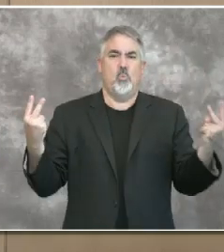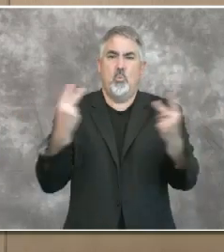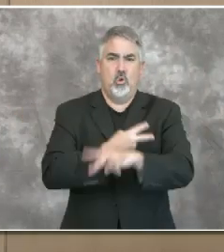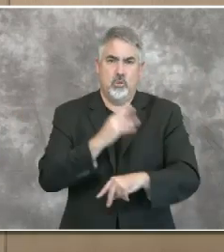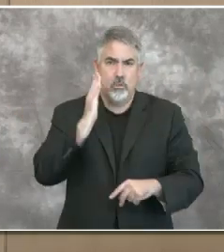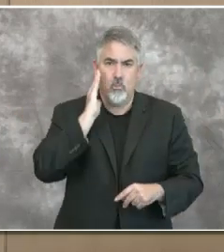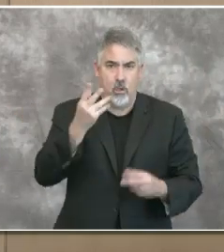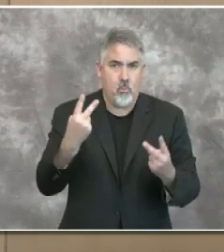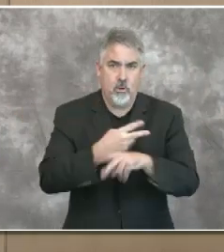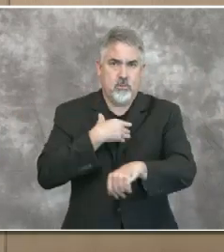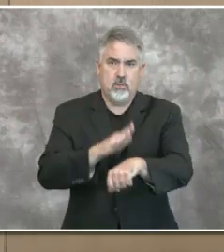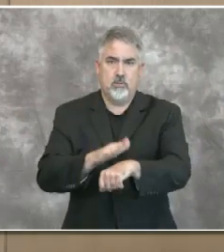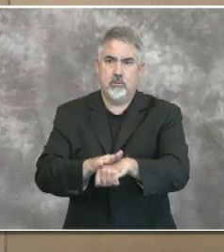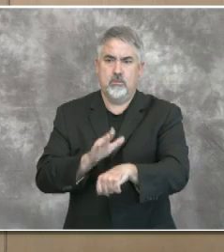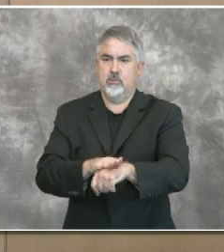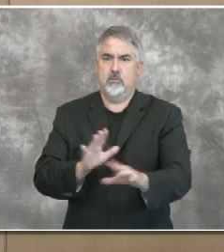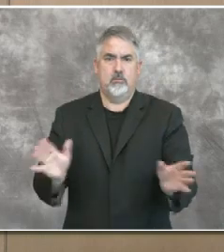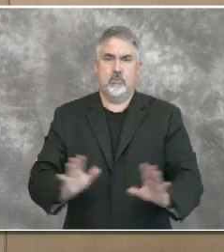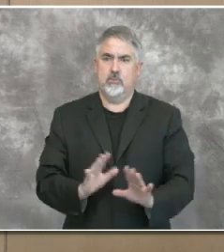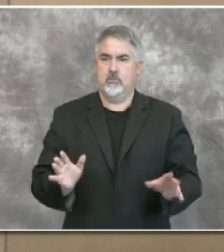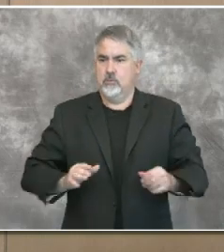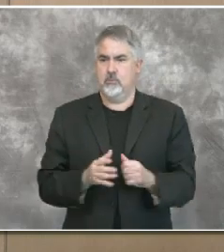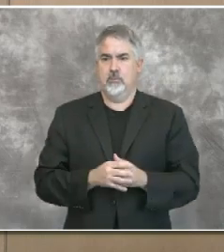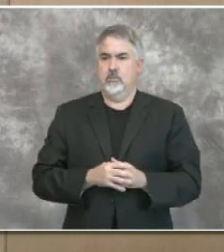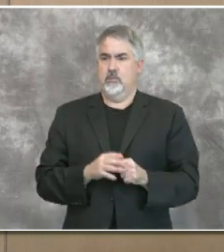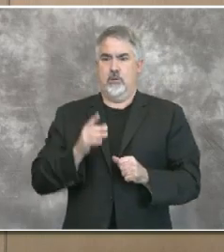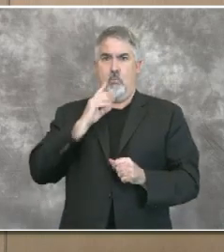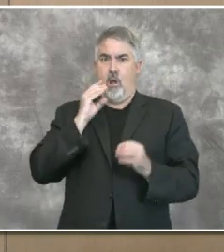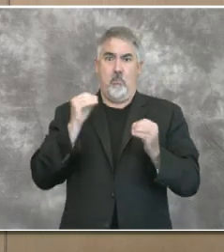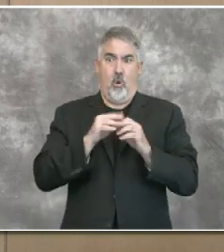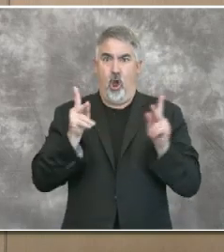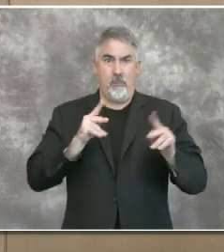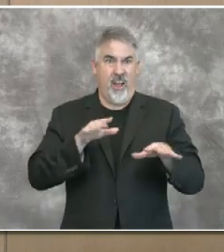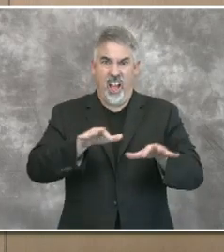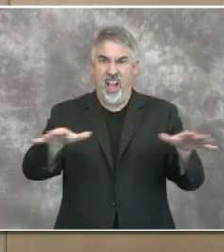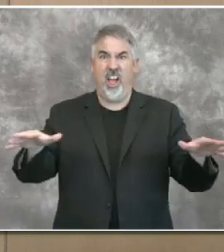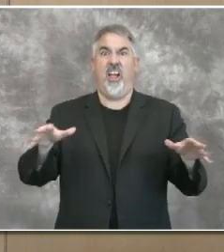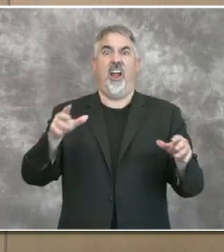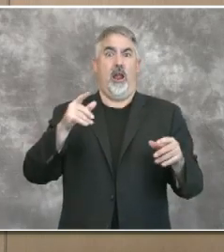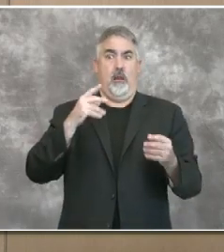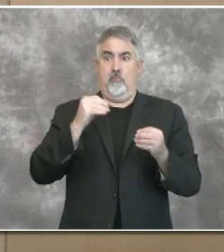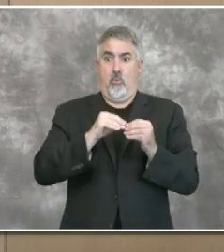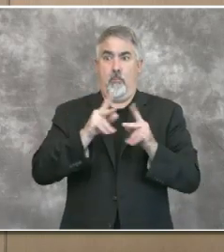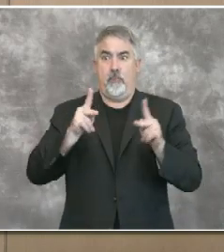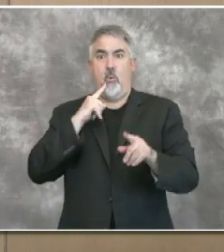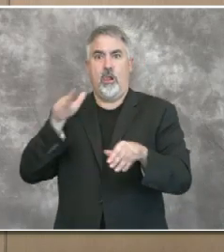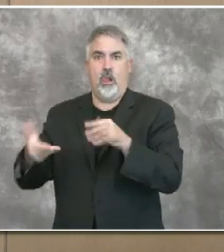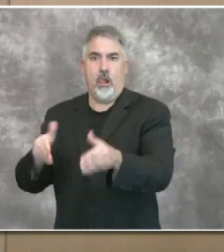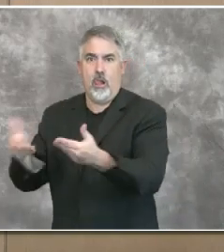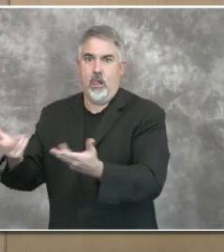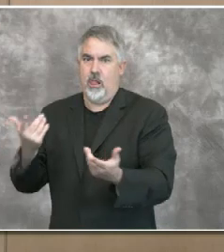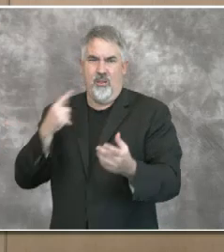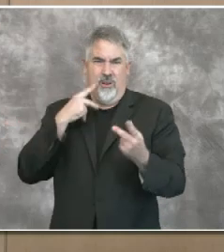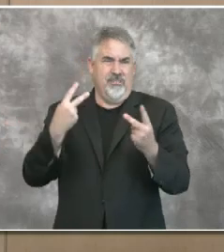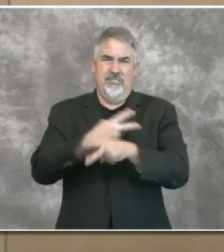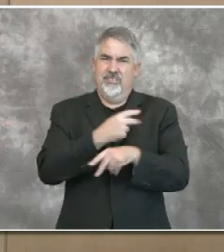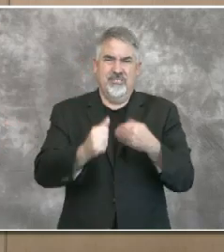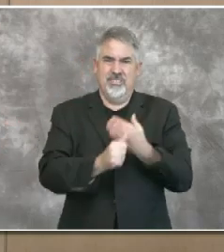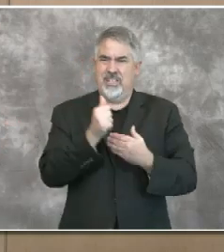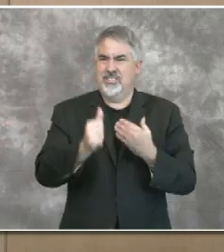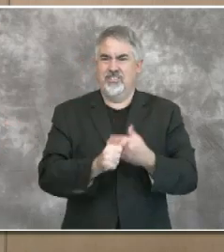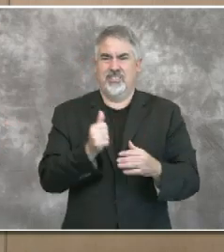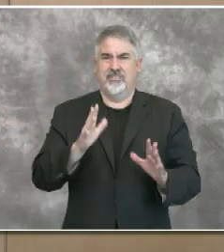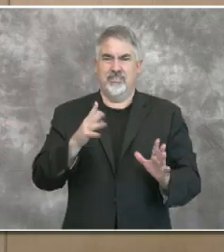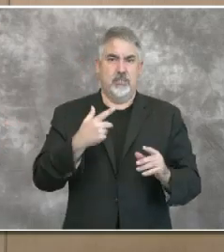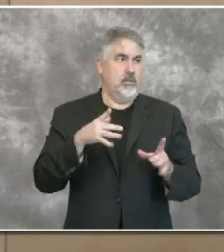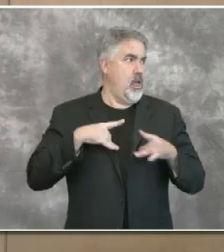because individuals are being exposed and more individuals will be exposed and therefore test positive, and we will